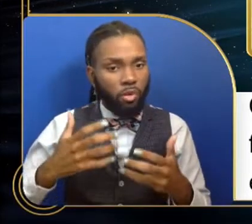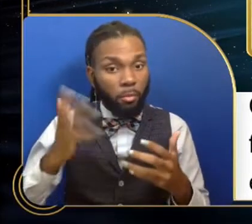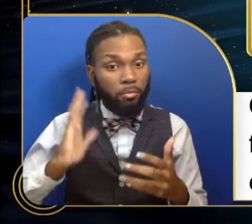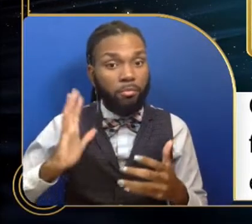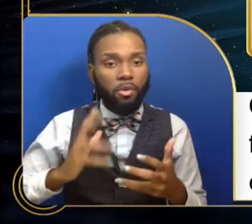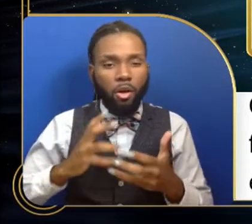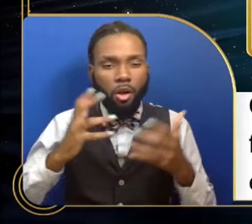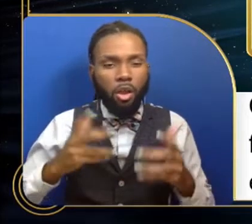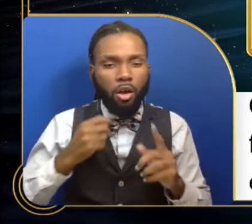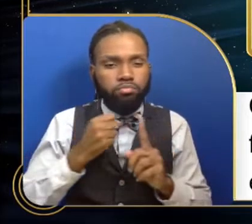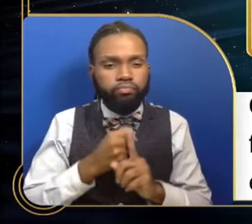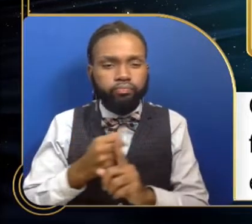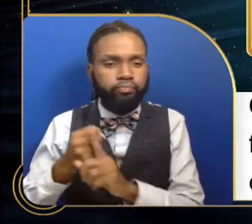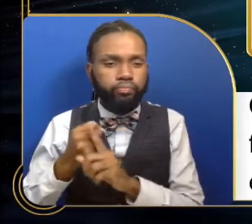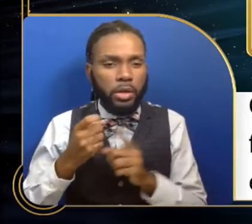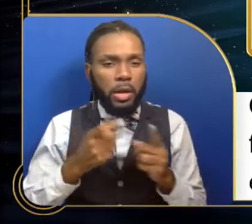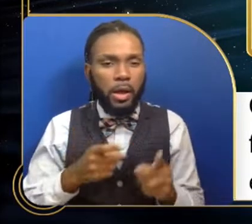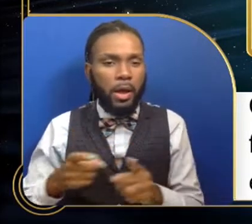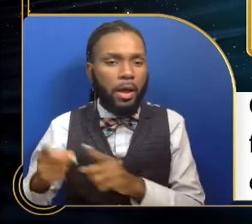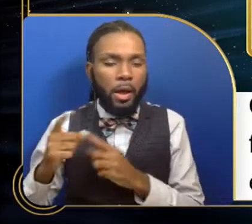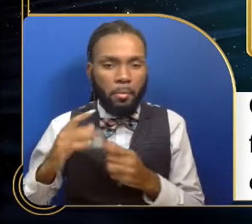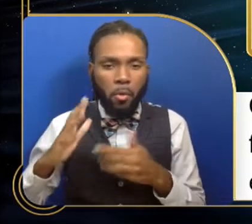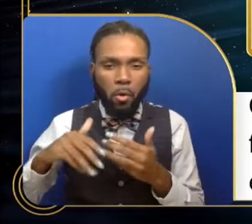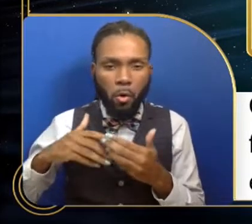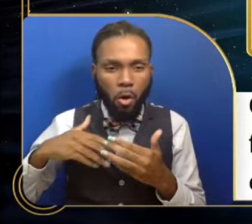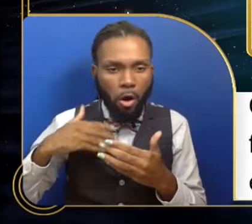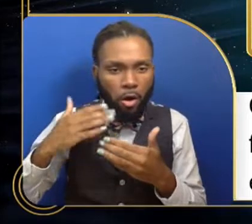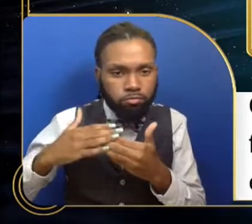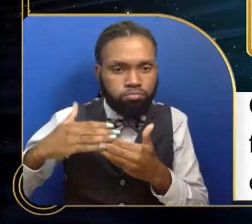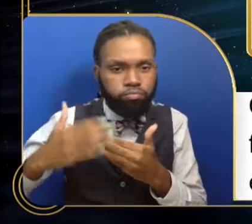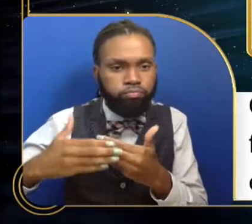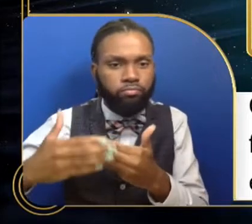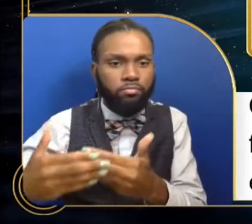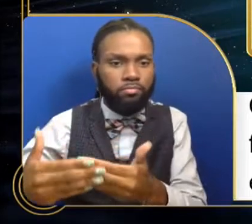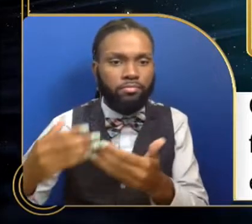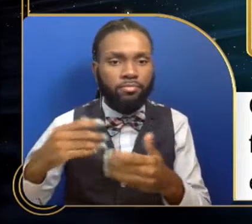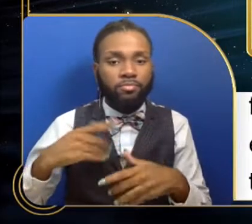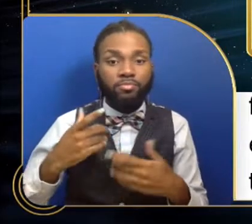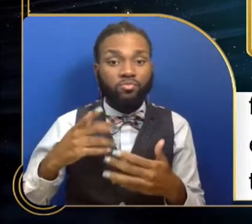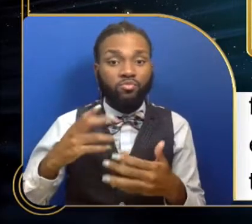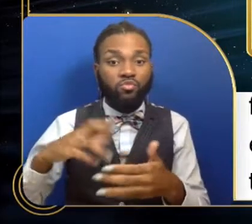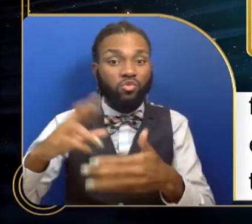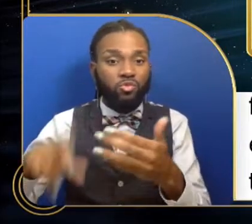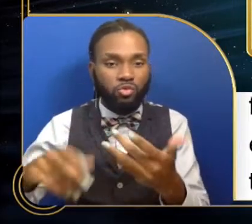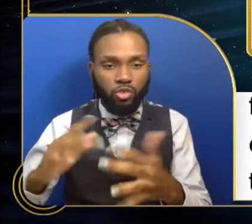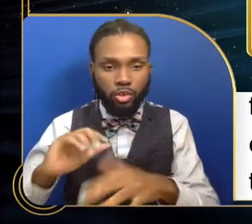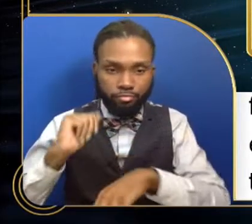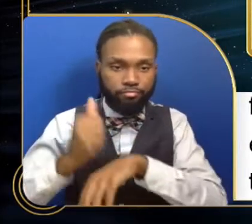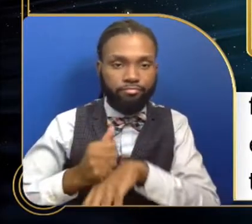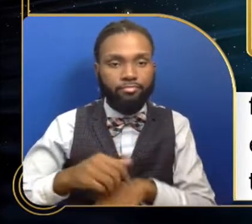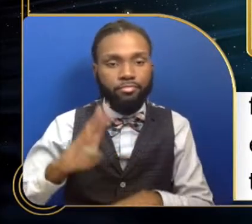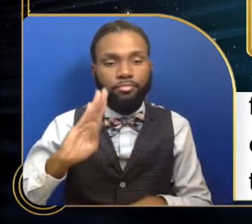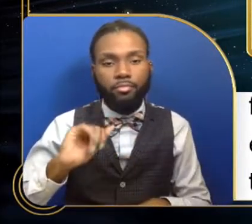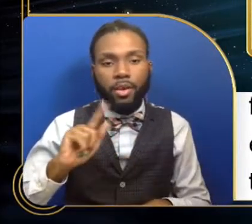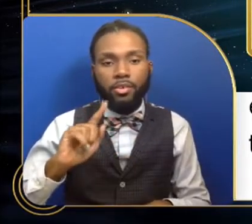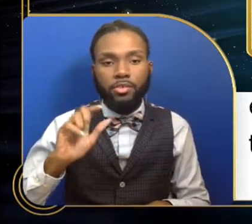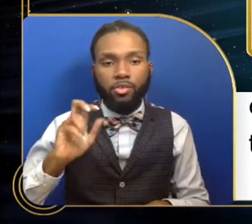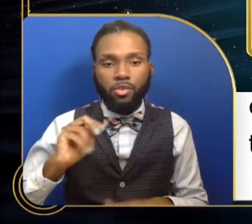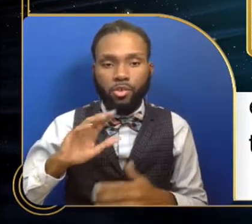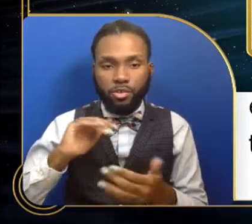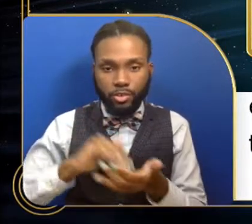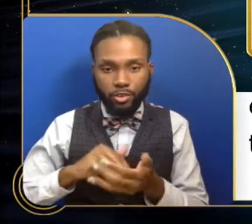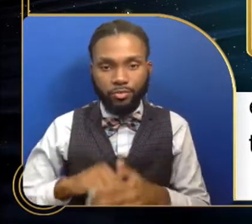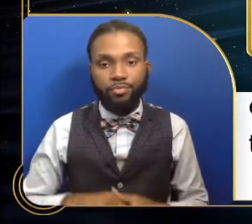happening kind of close in time that resulted in the Bazelon Center being founded. One was, people were